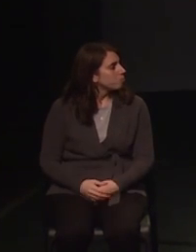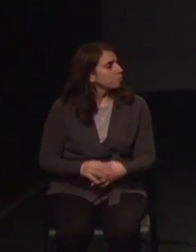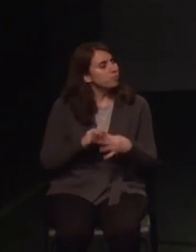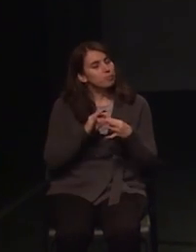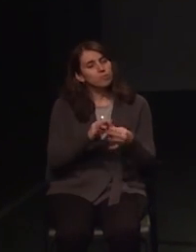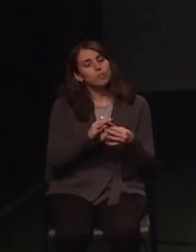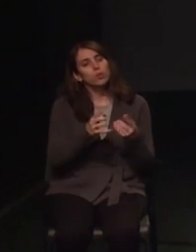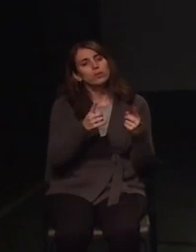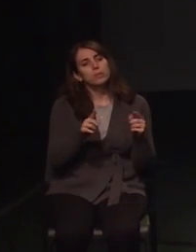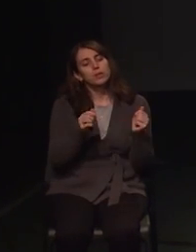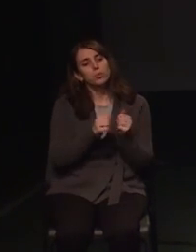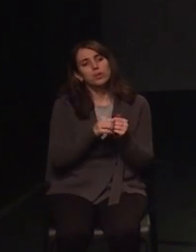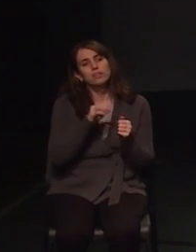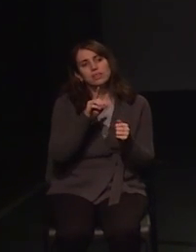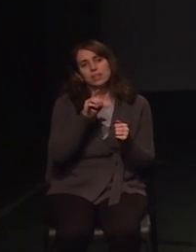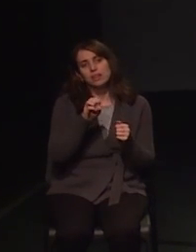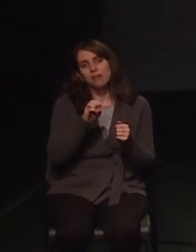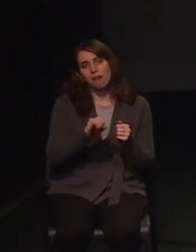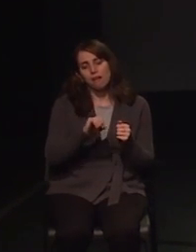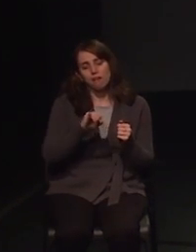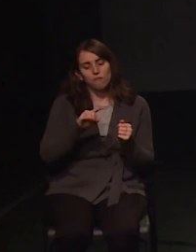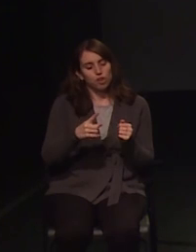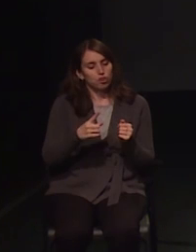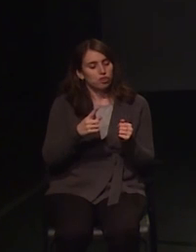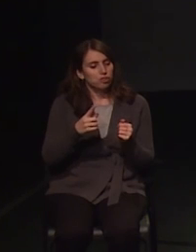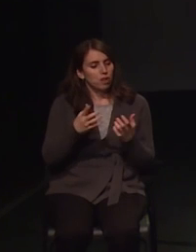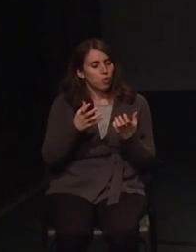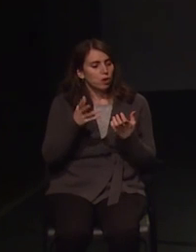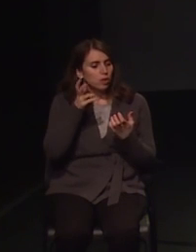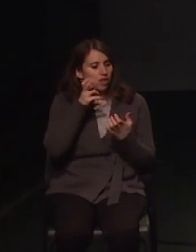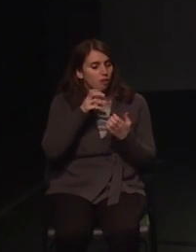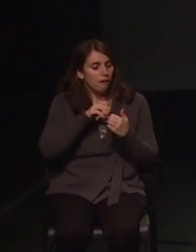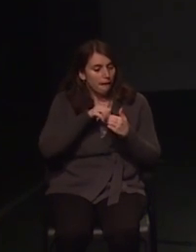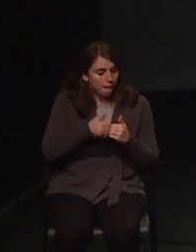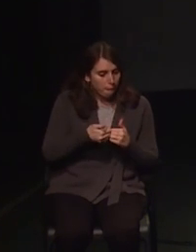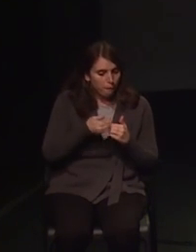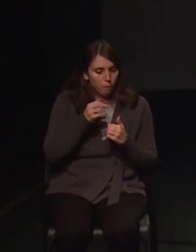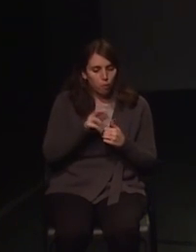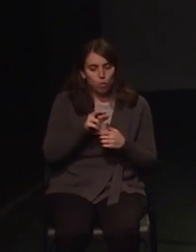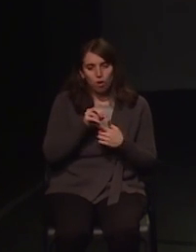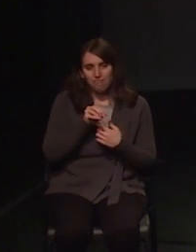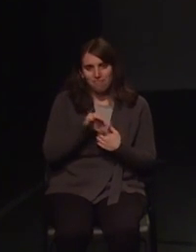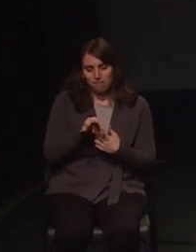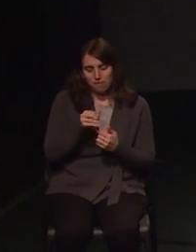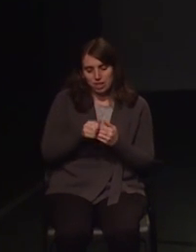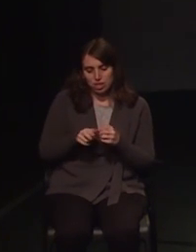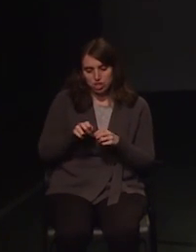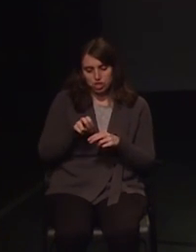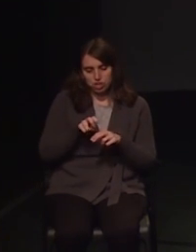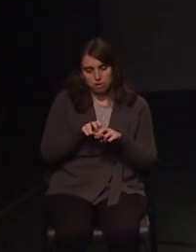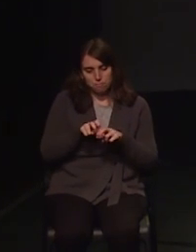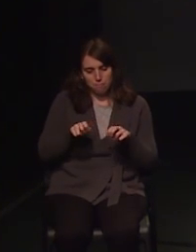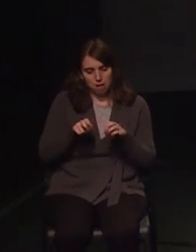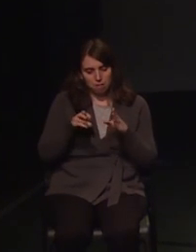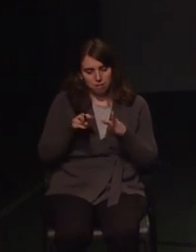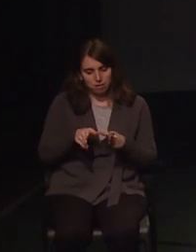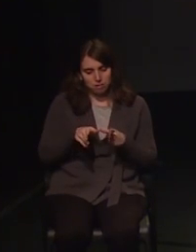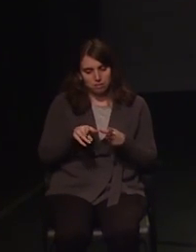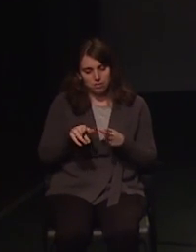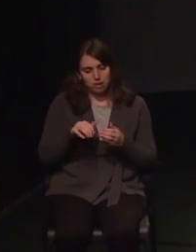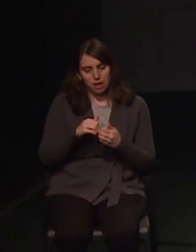with DEI, let's first hear how or if each of the panelists distinguishes the